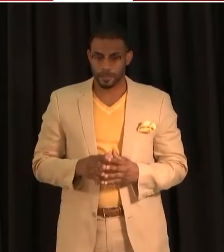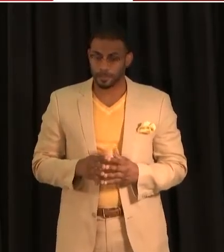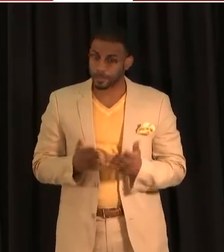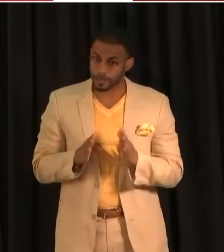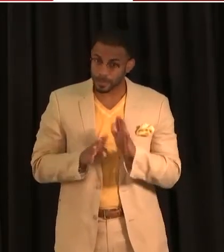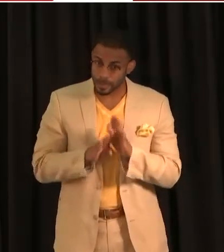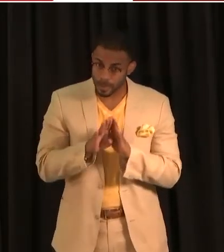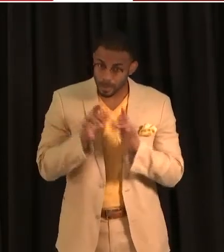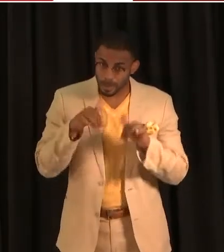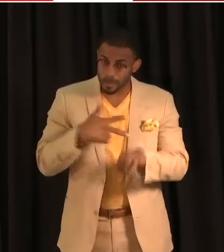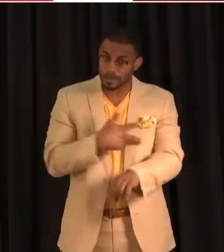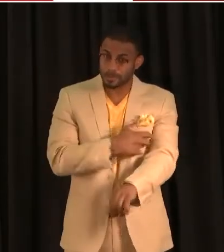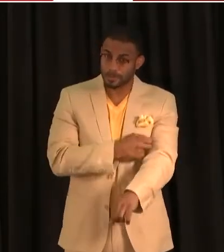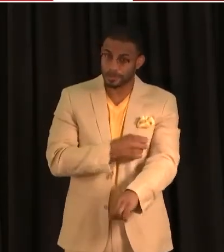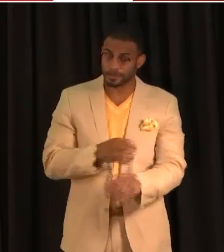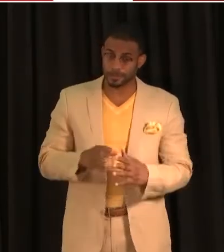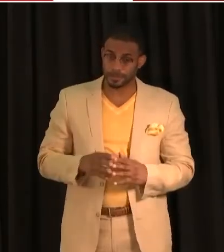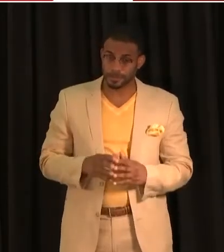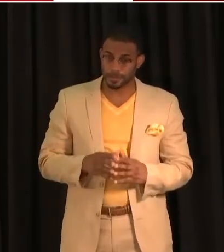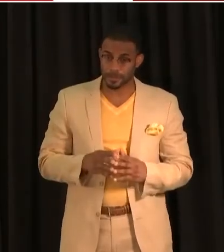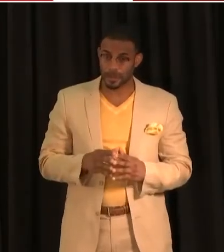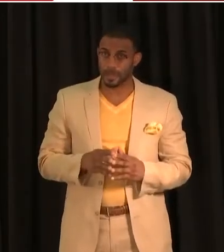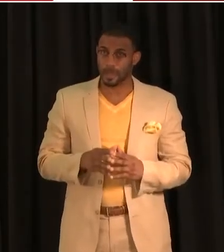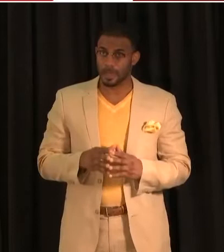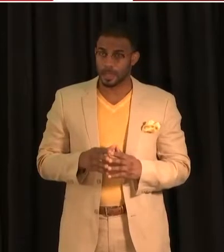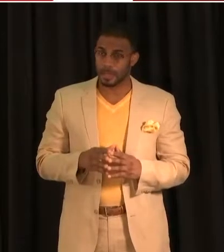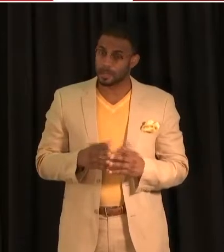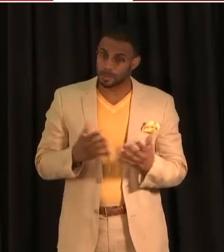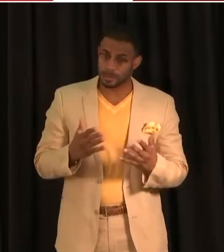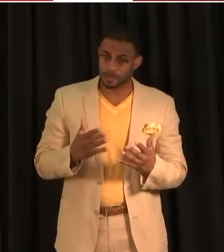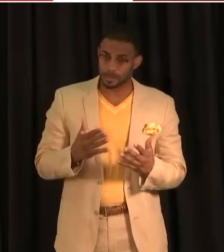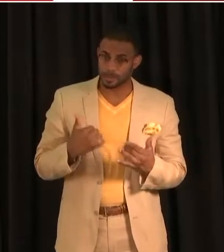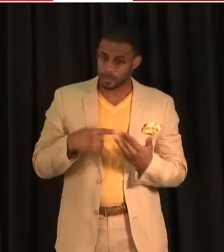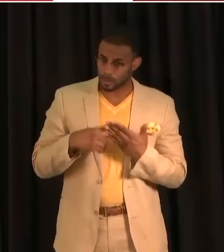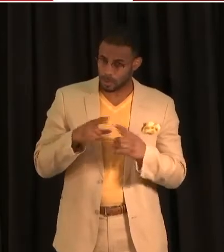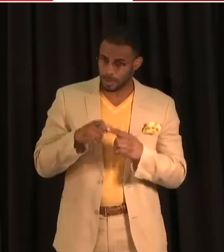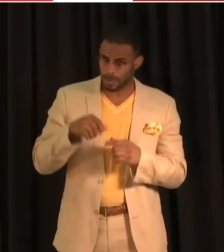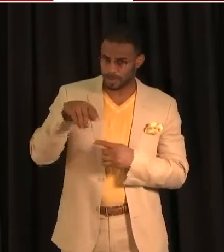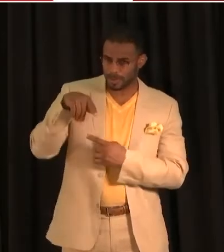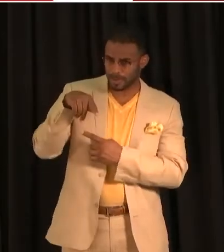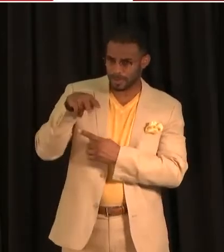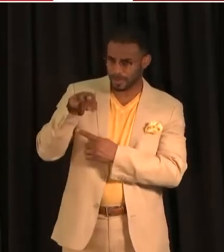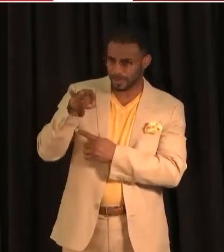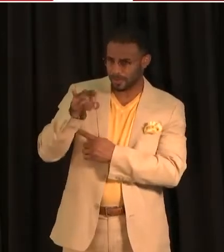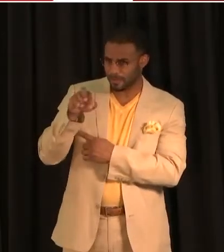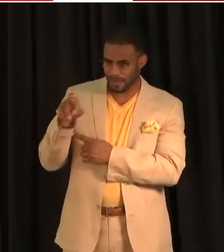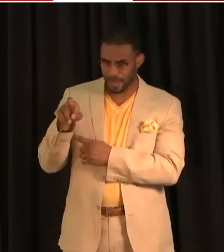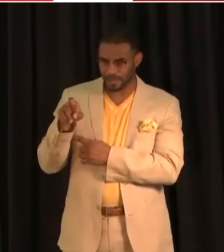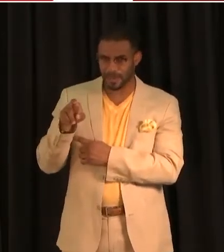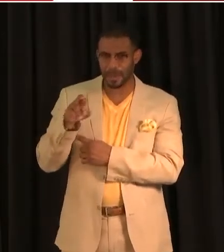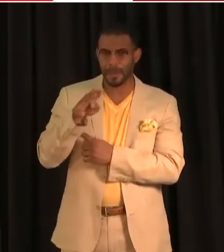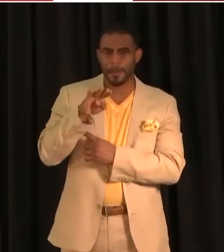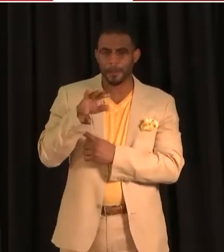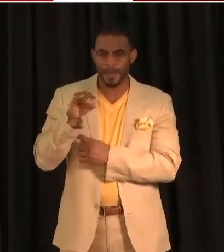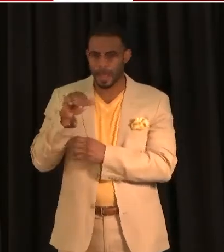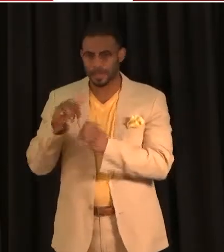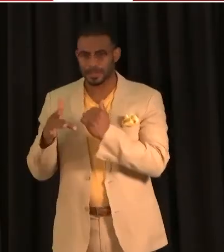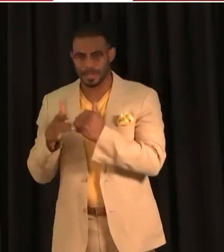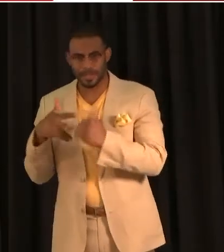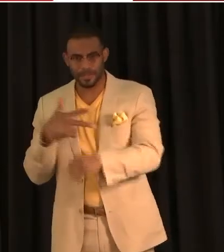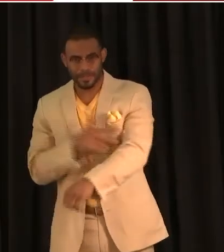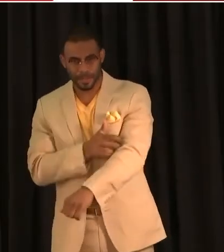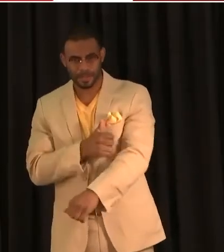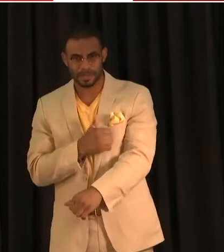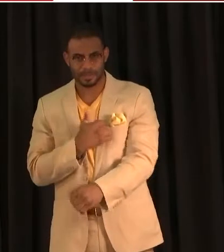The development of this vaccine, and I'm specifically talking about the Pfizer BioNTech